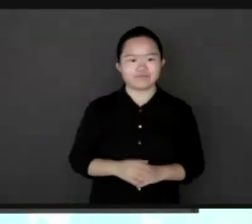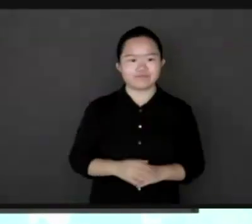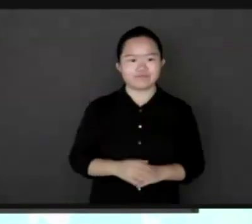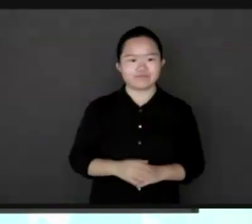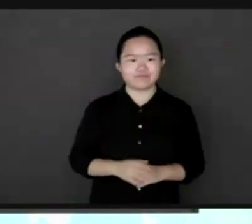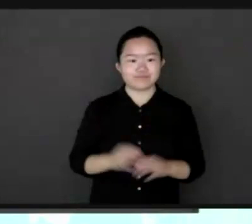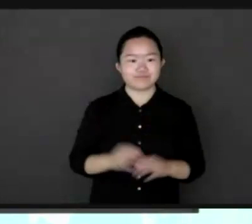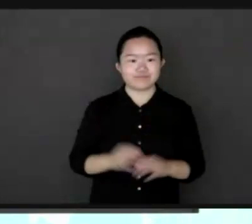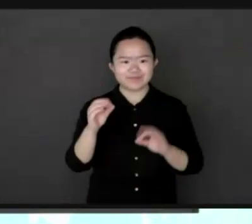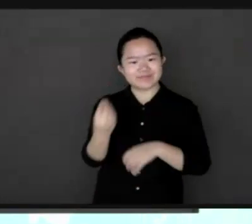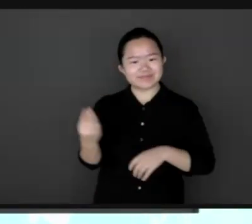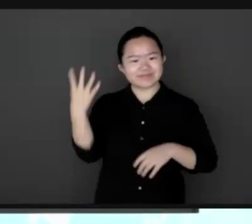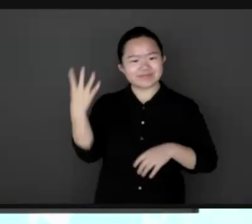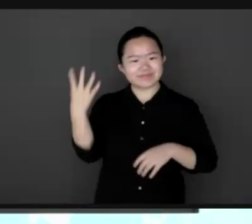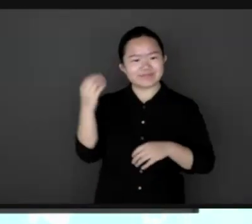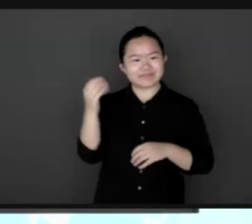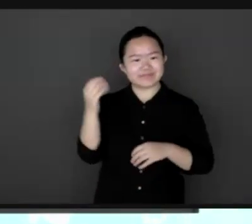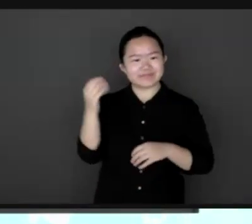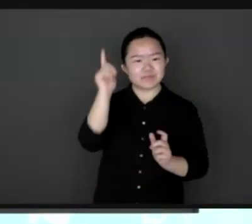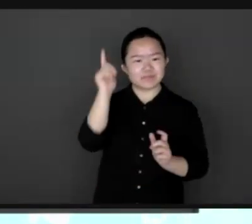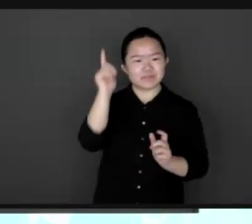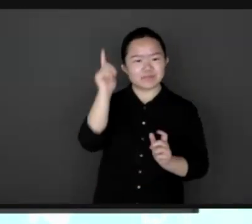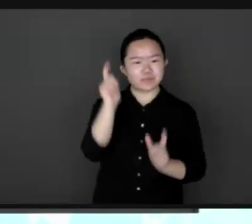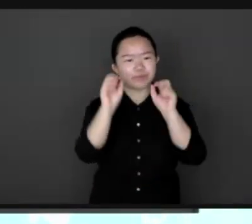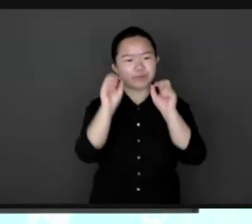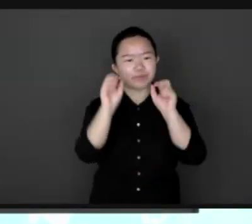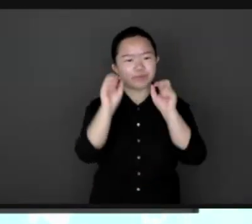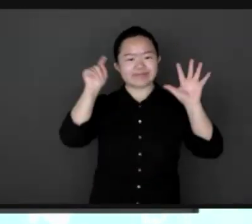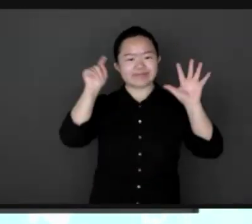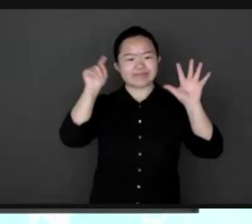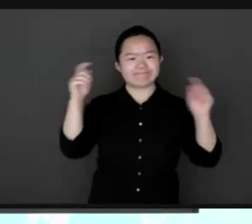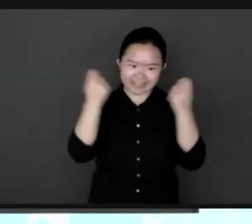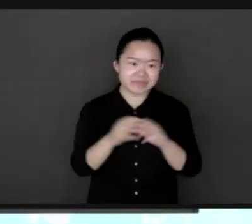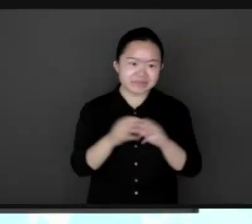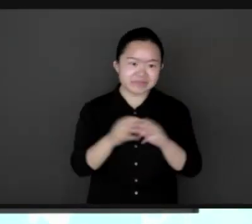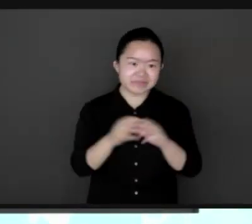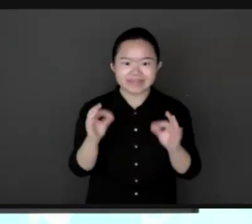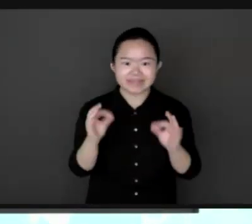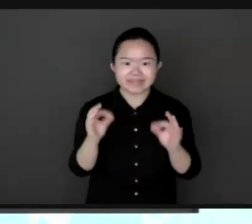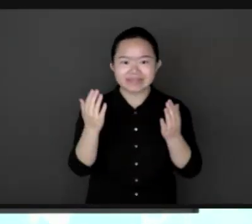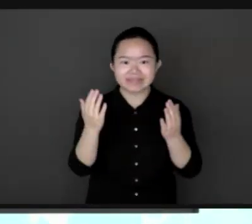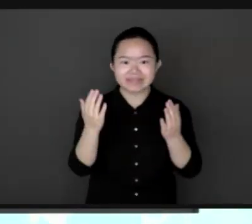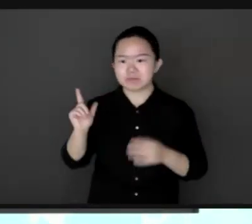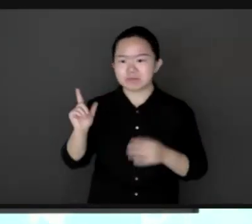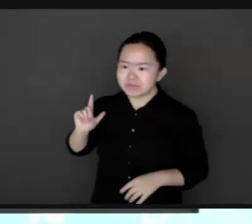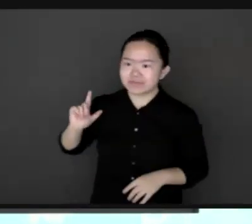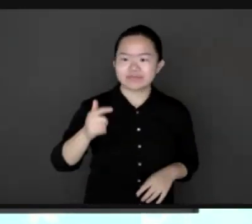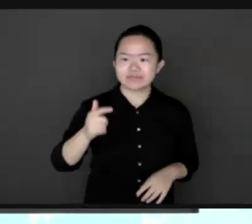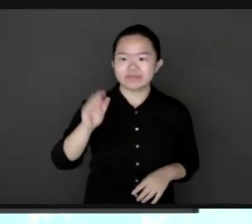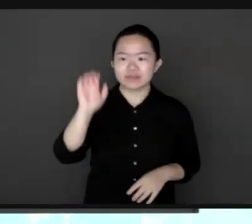fireworks. Thanks for listening. And now I think we can leave the floor to the European Commission. June or you?